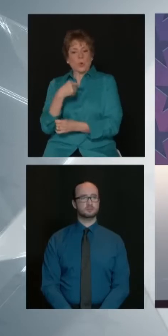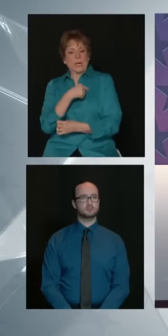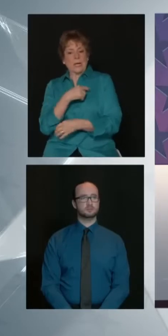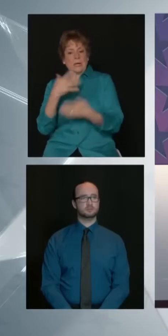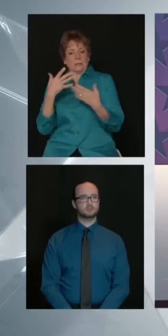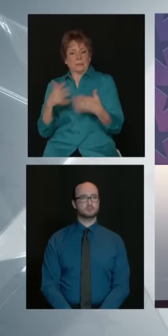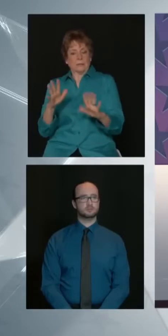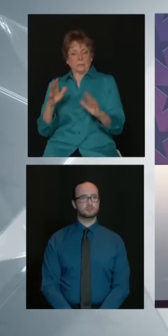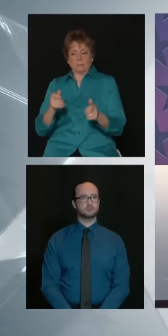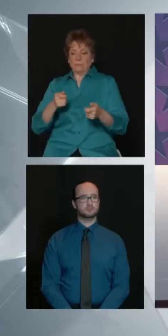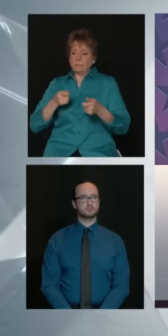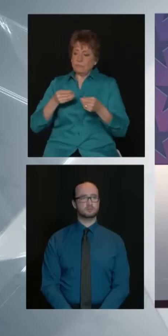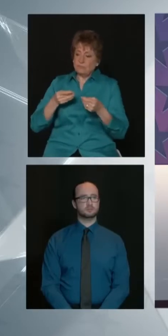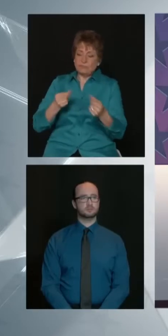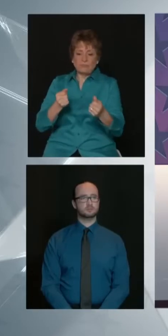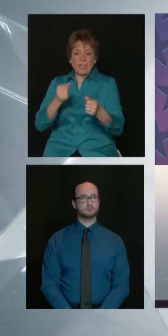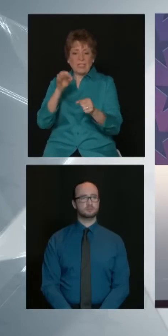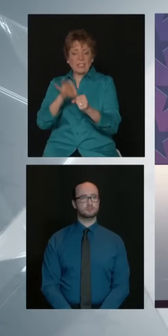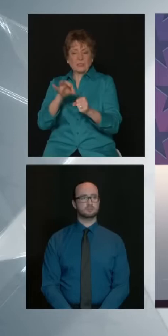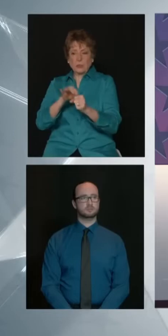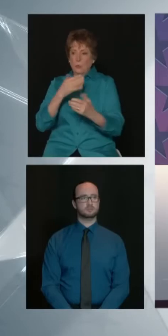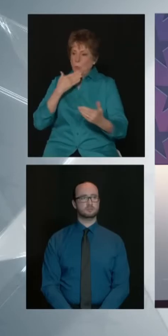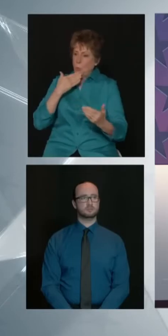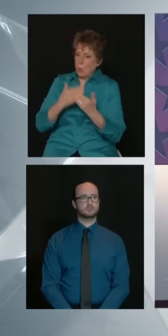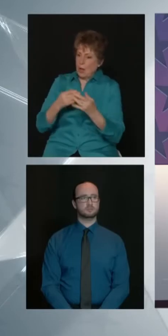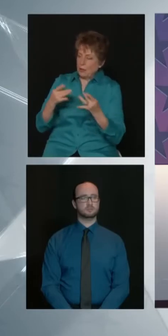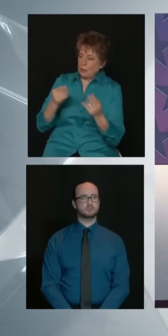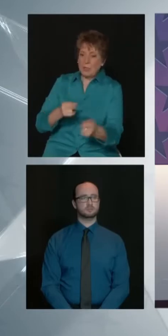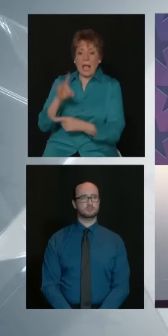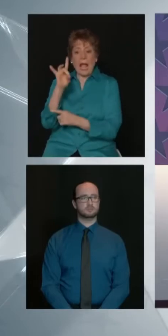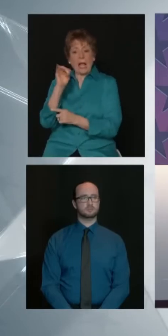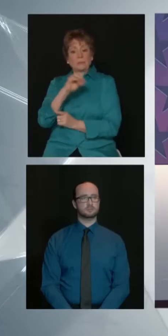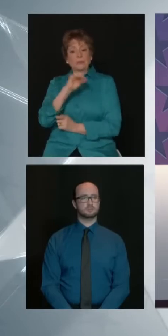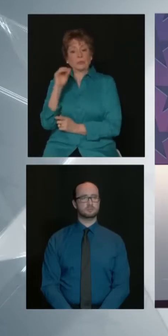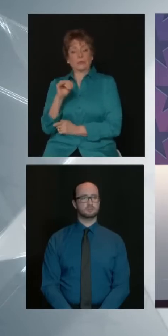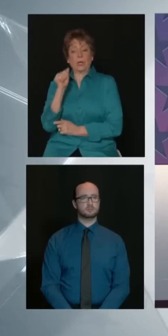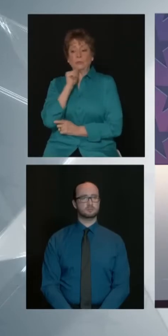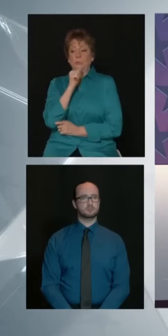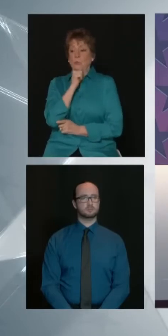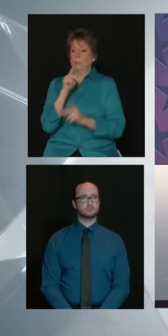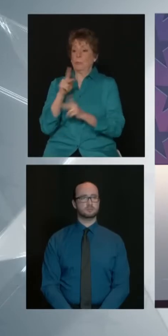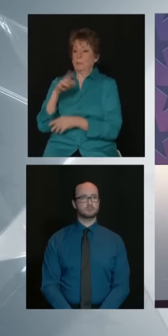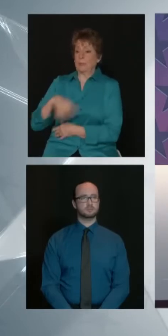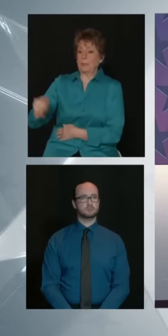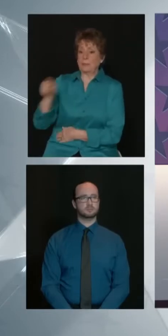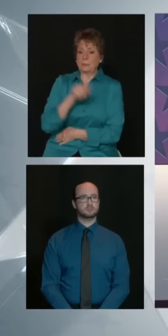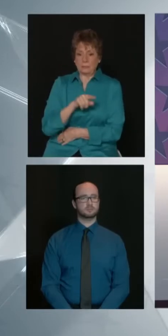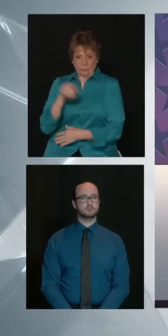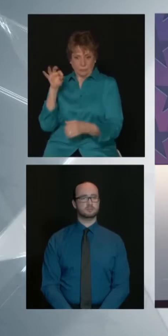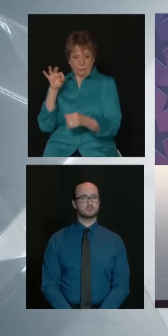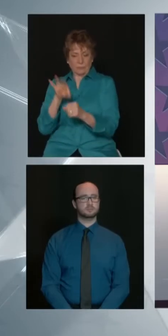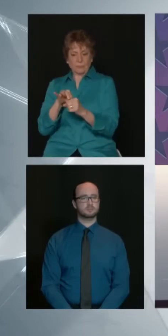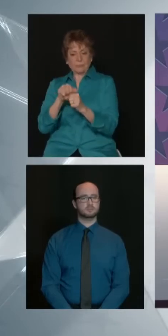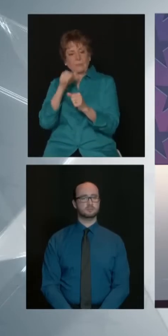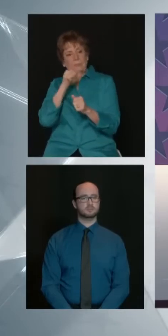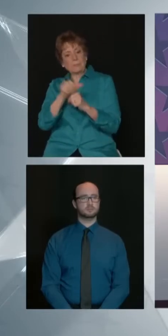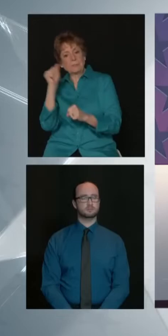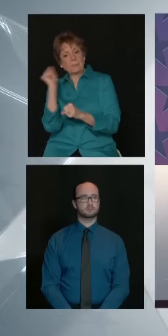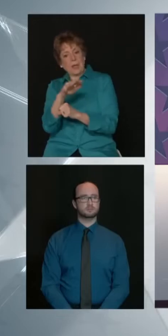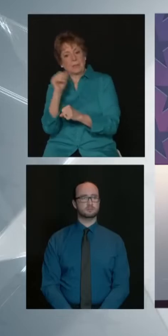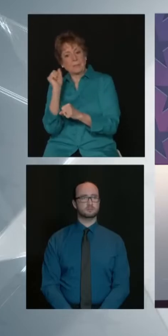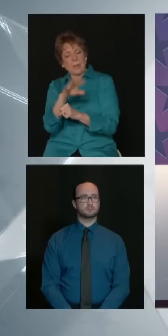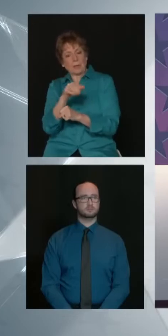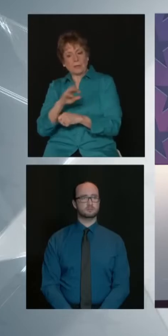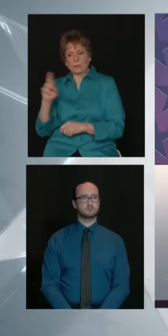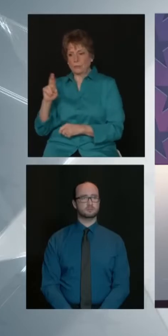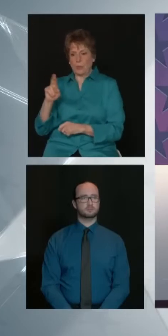of Arizonans vote by mail. My opponent, Blake Masters, he just said he wants to take that away from you.